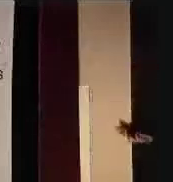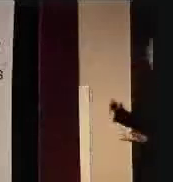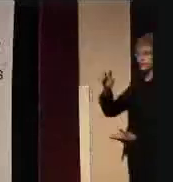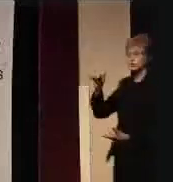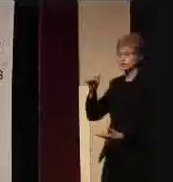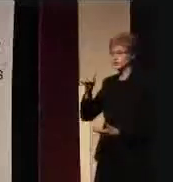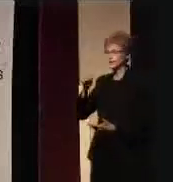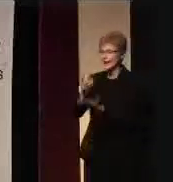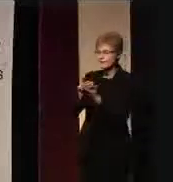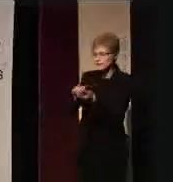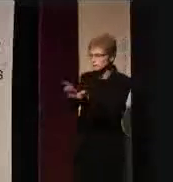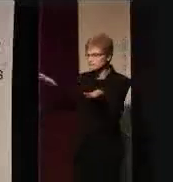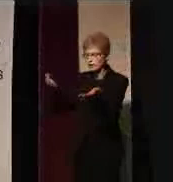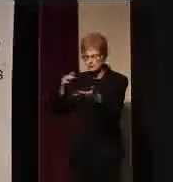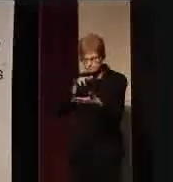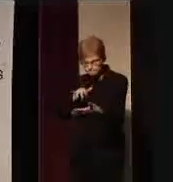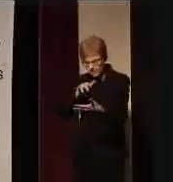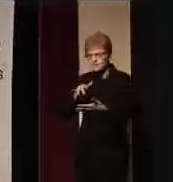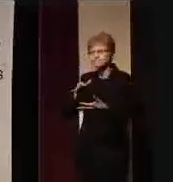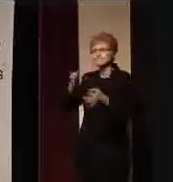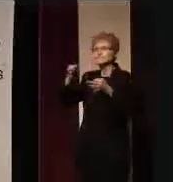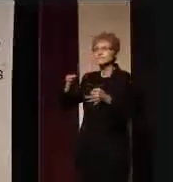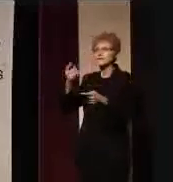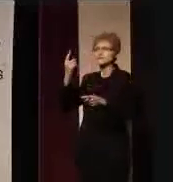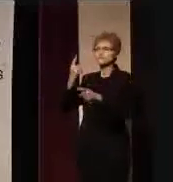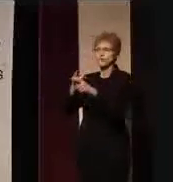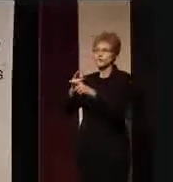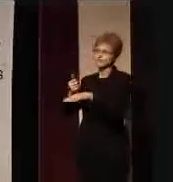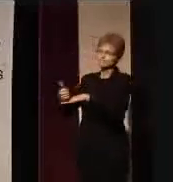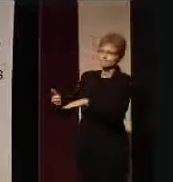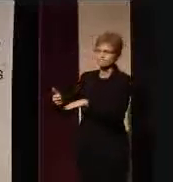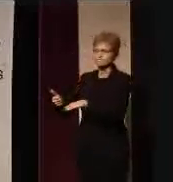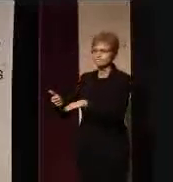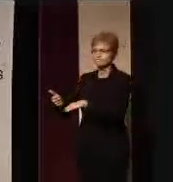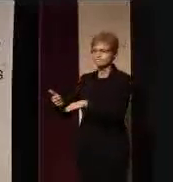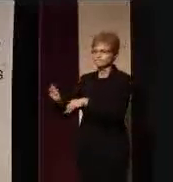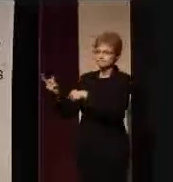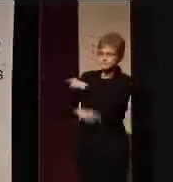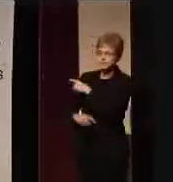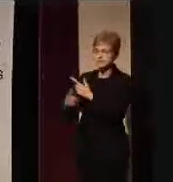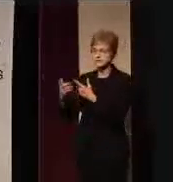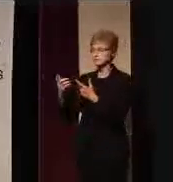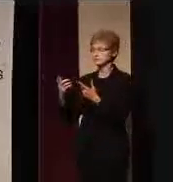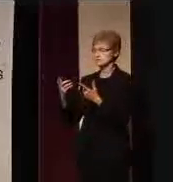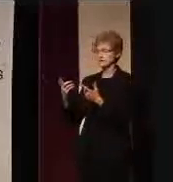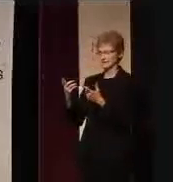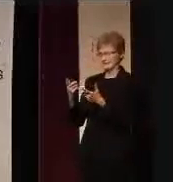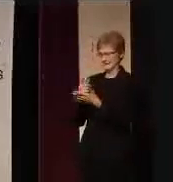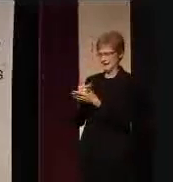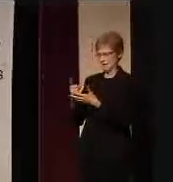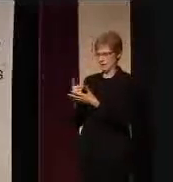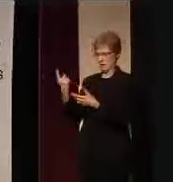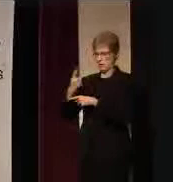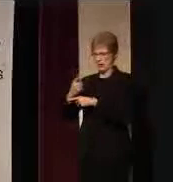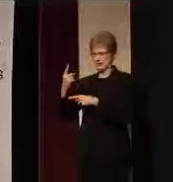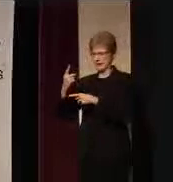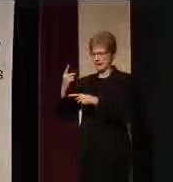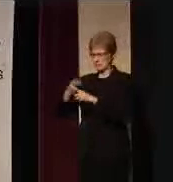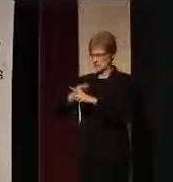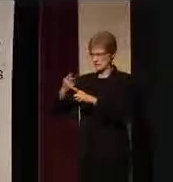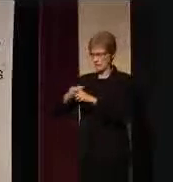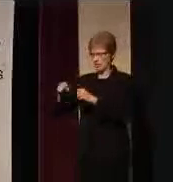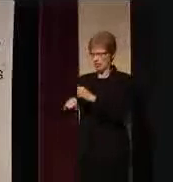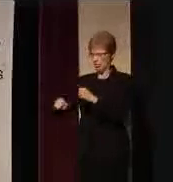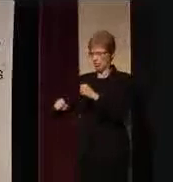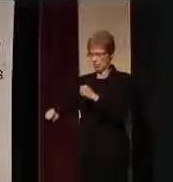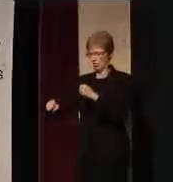come to a conclusion about what the appropriate charges are. And to simply put it all out there one day a week for months and months